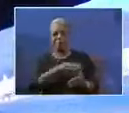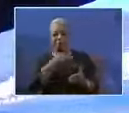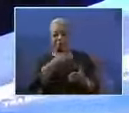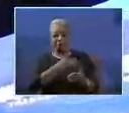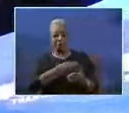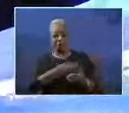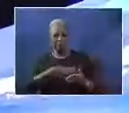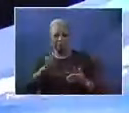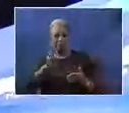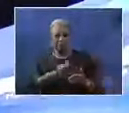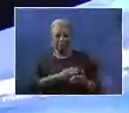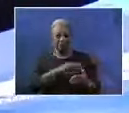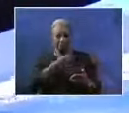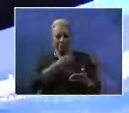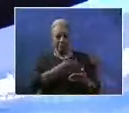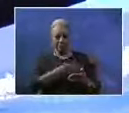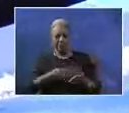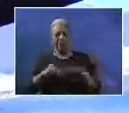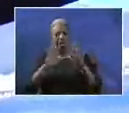your